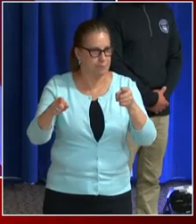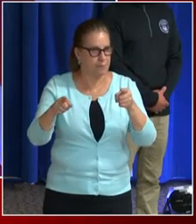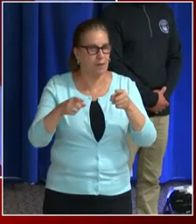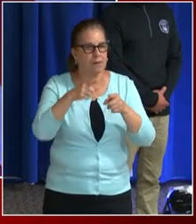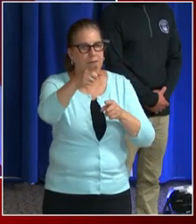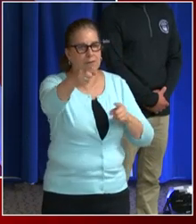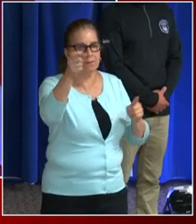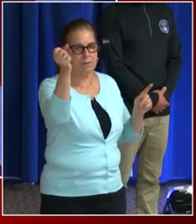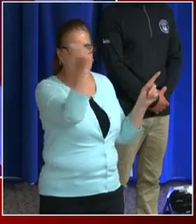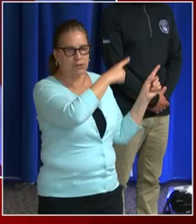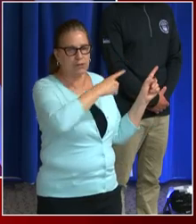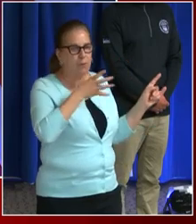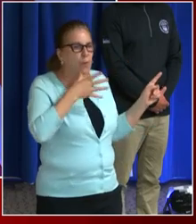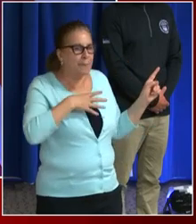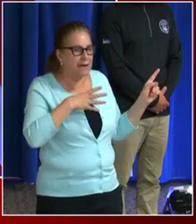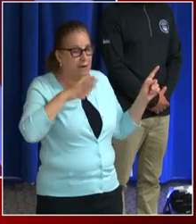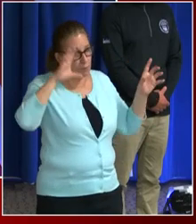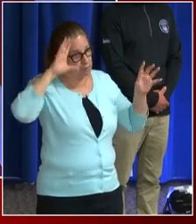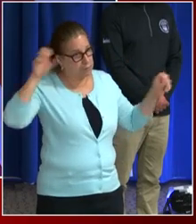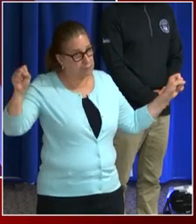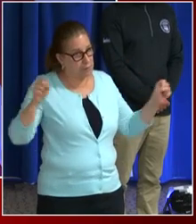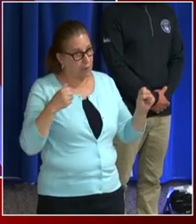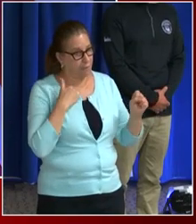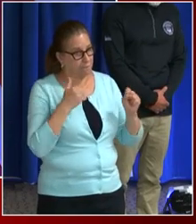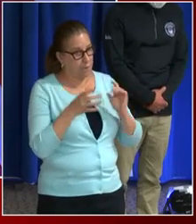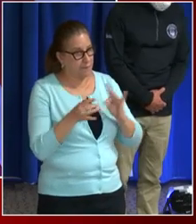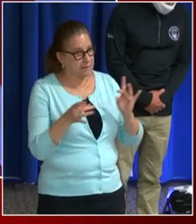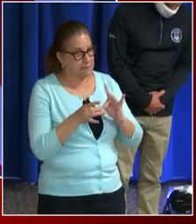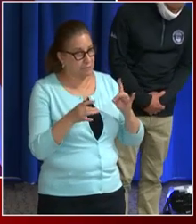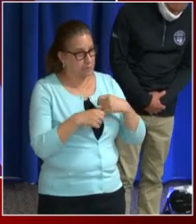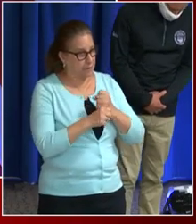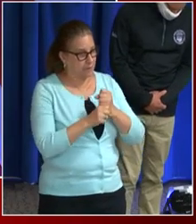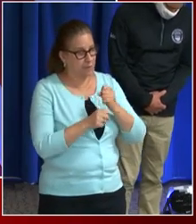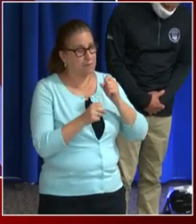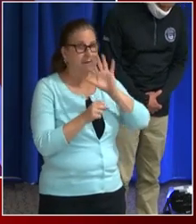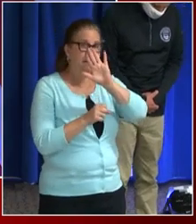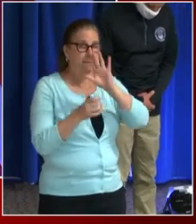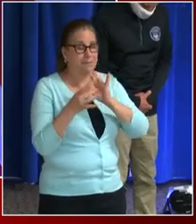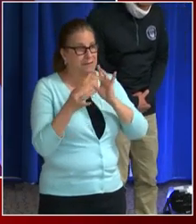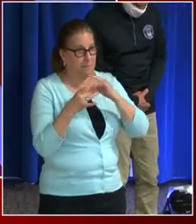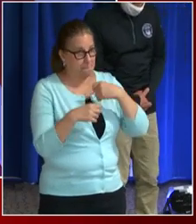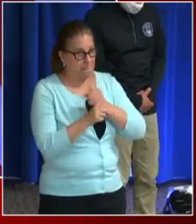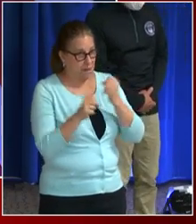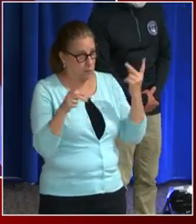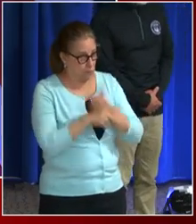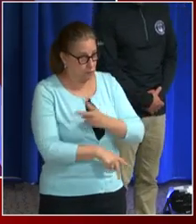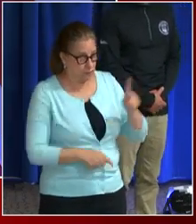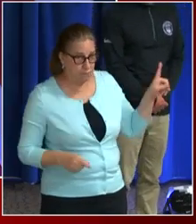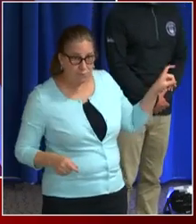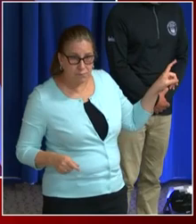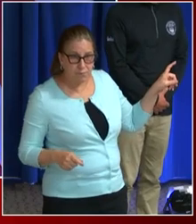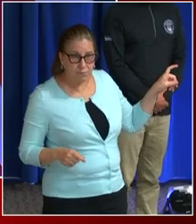make matters worse? Is there something he could say today that would calm things down?